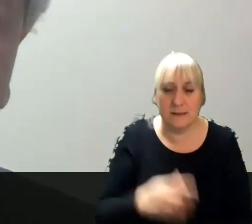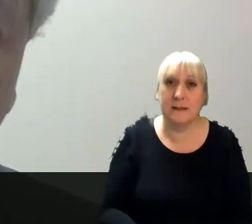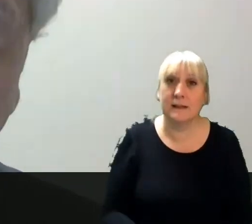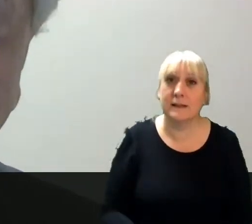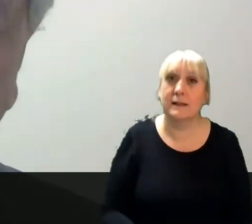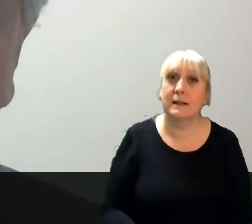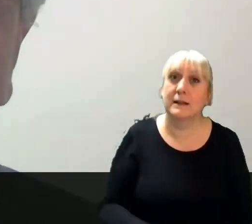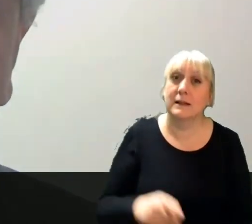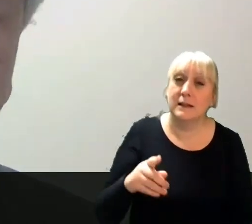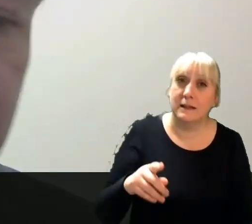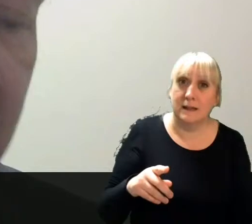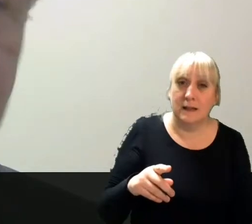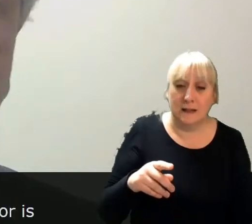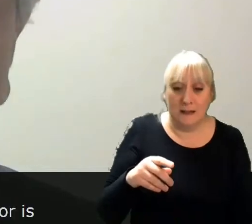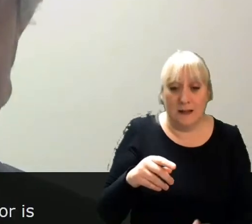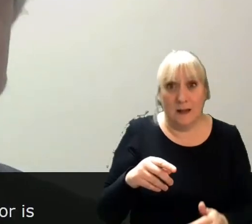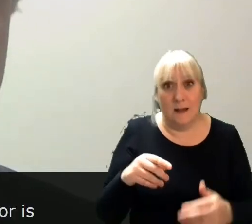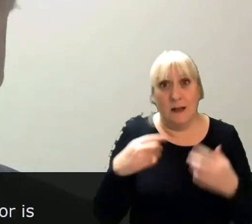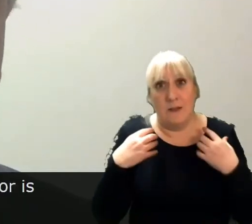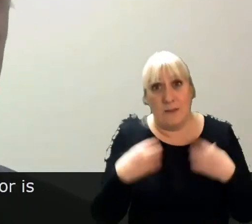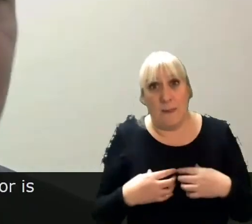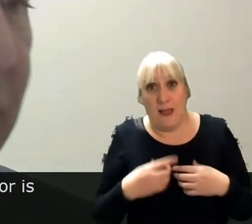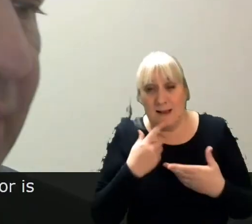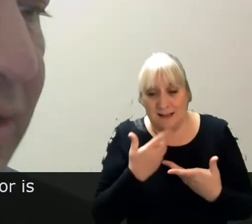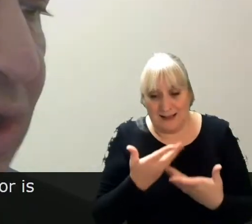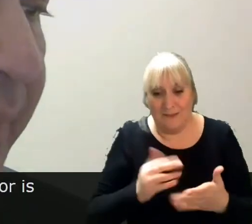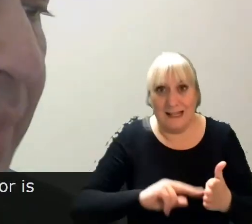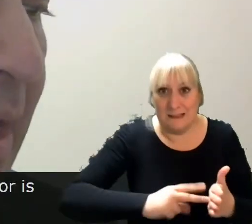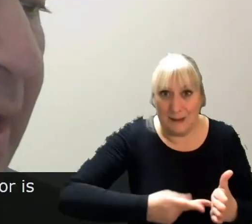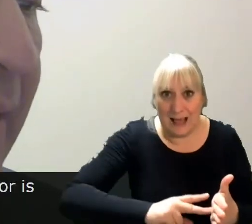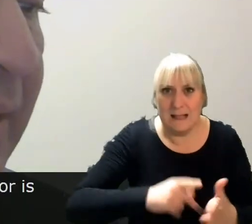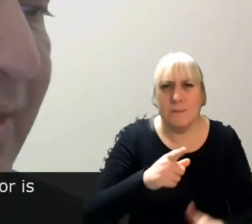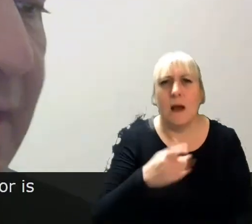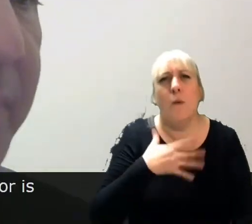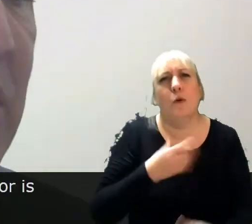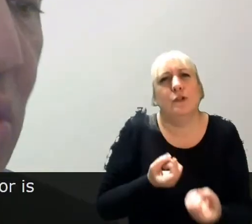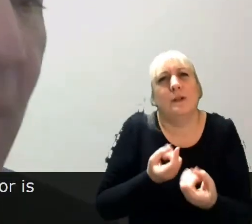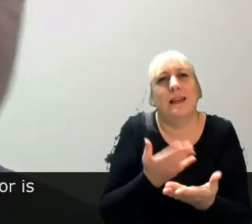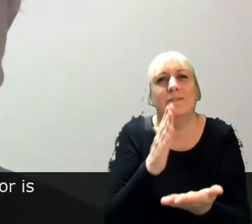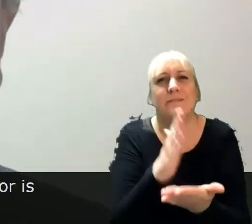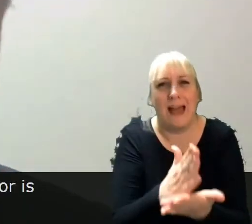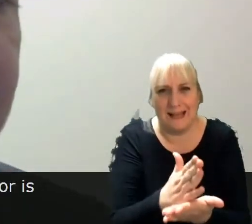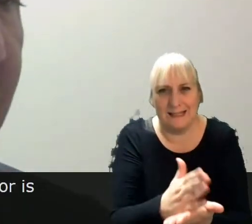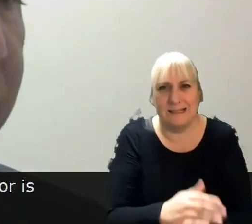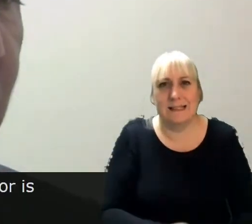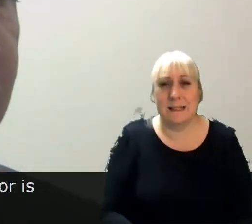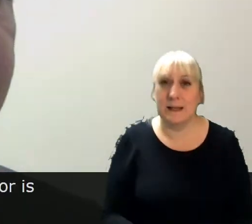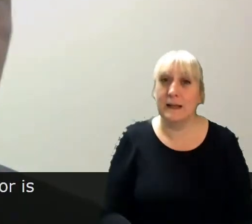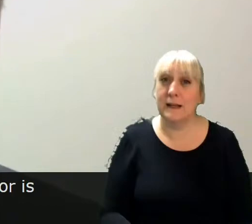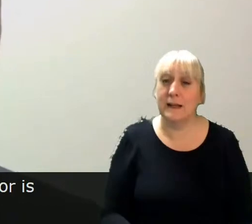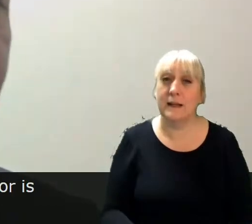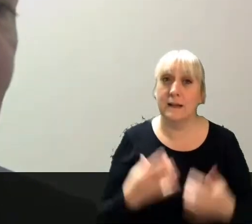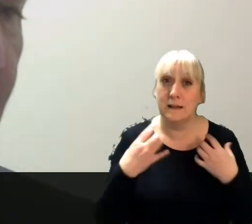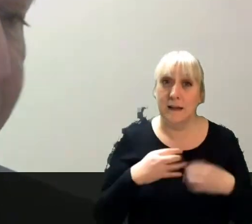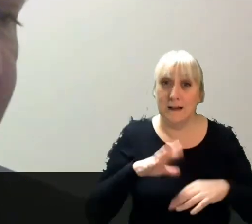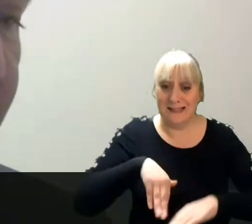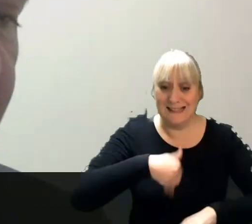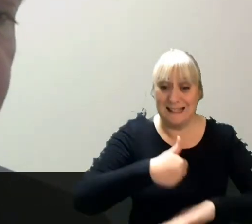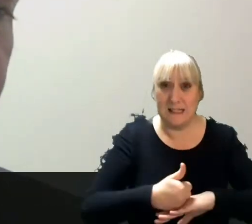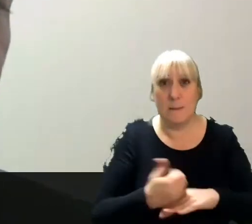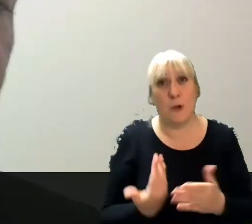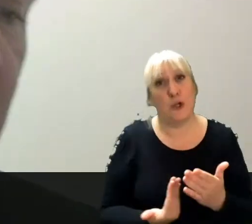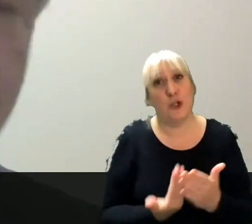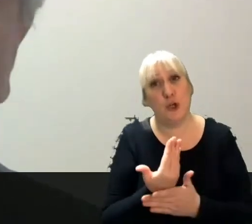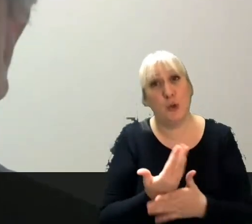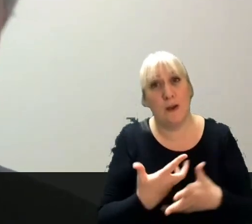actually again put some facts over it, Chair. He has set up a new violent crime task force of 272